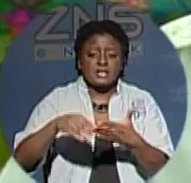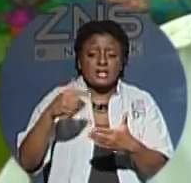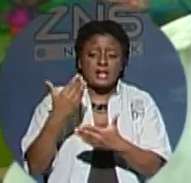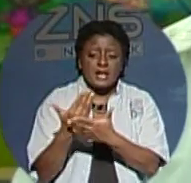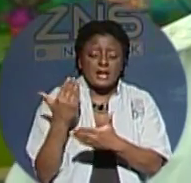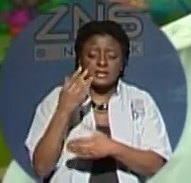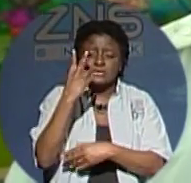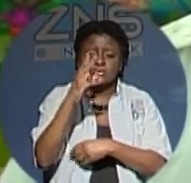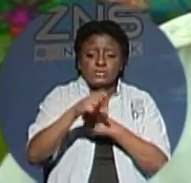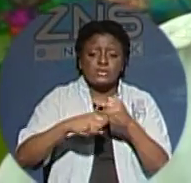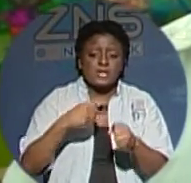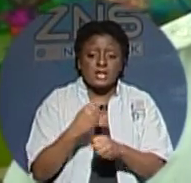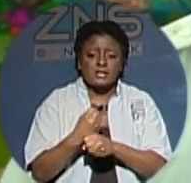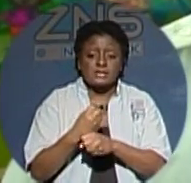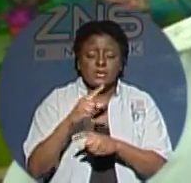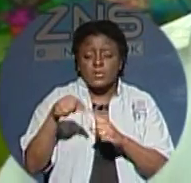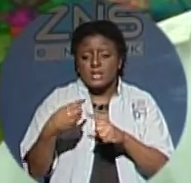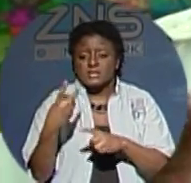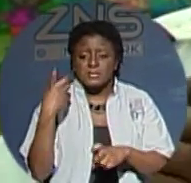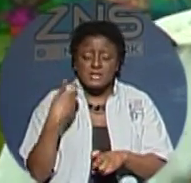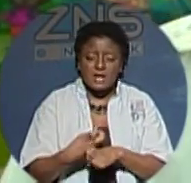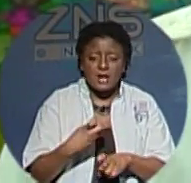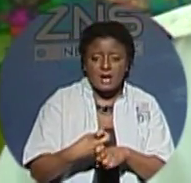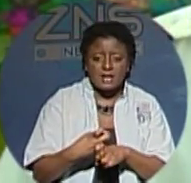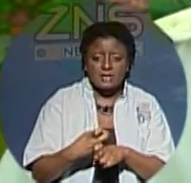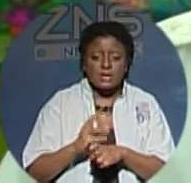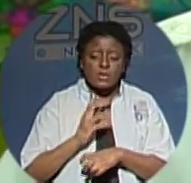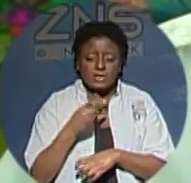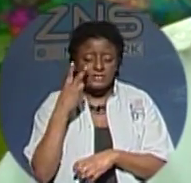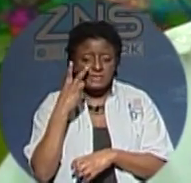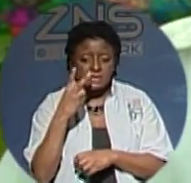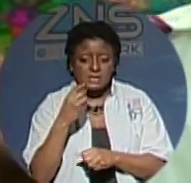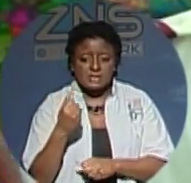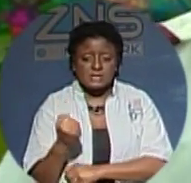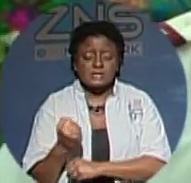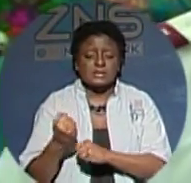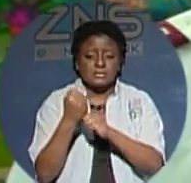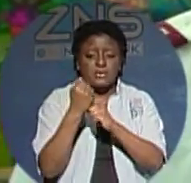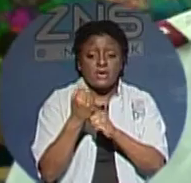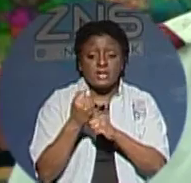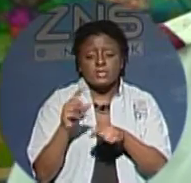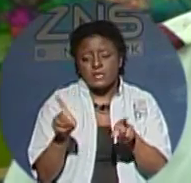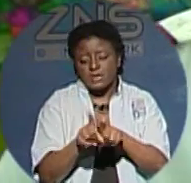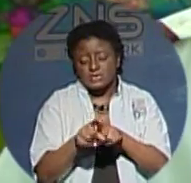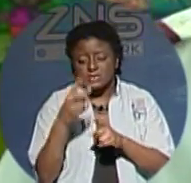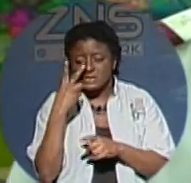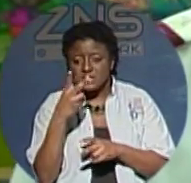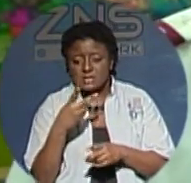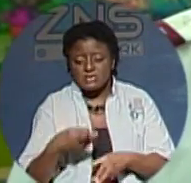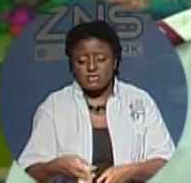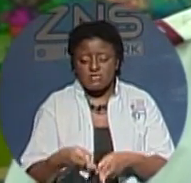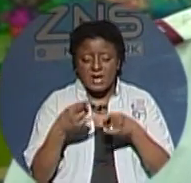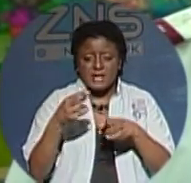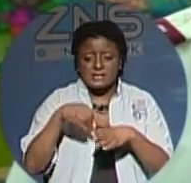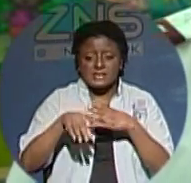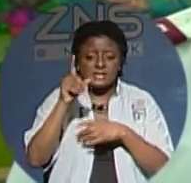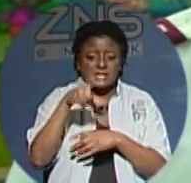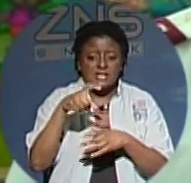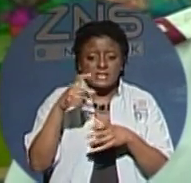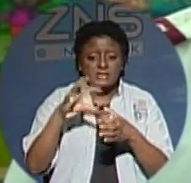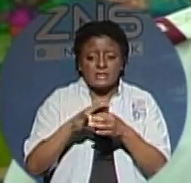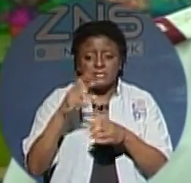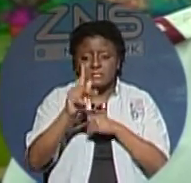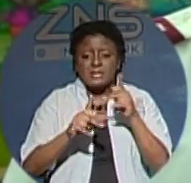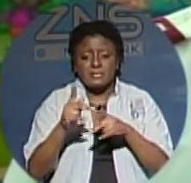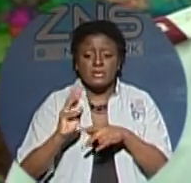been there. In spite of the downturn, we've seen the support, but we've also seen the rise in the needs of the people that we serve. So we're grateful for the